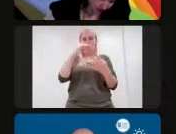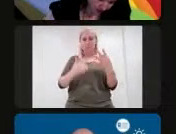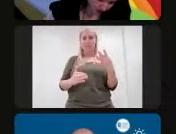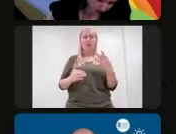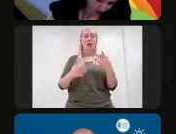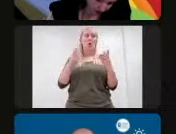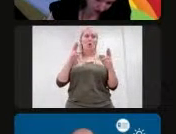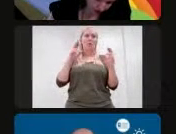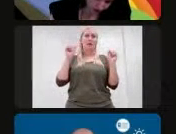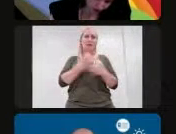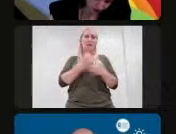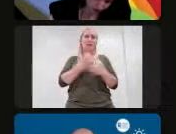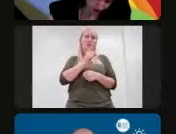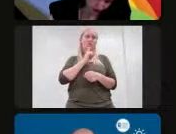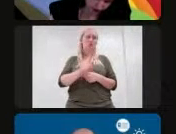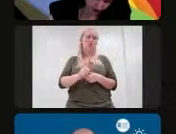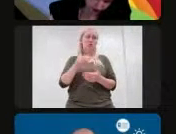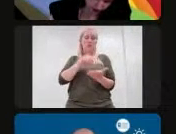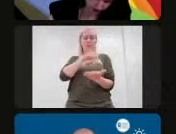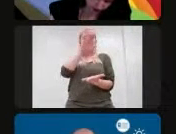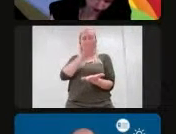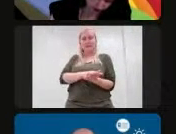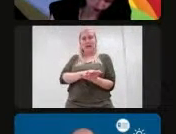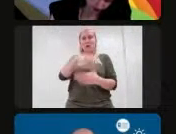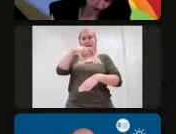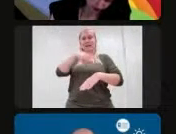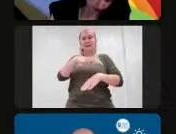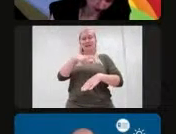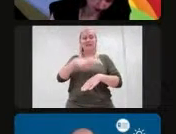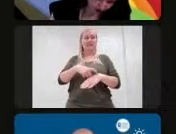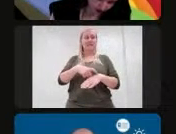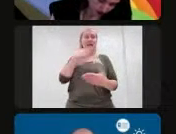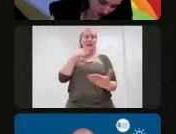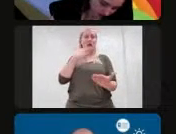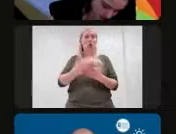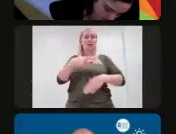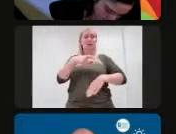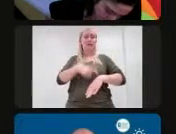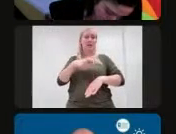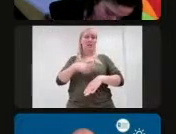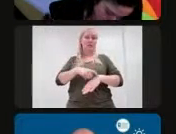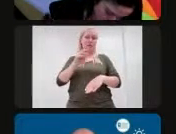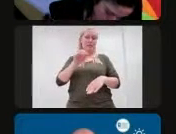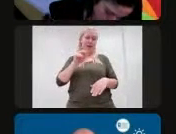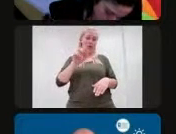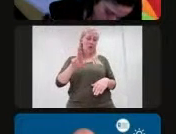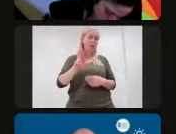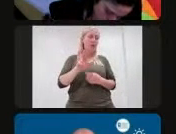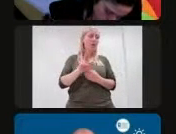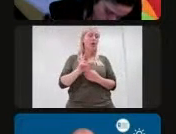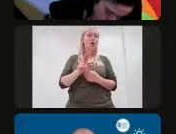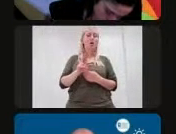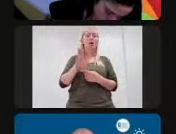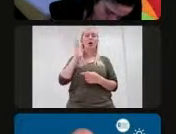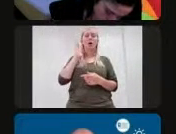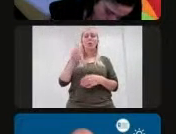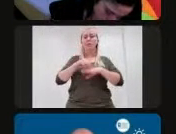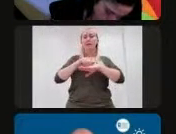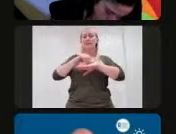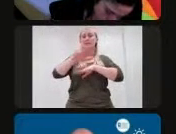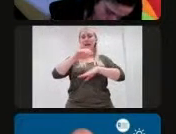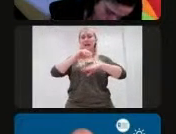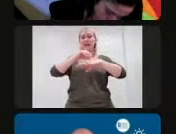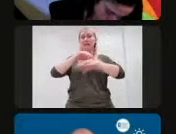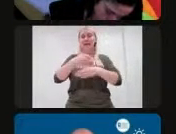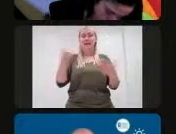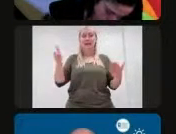make sure it gets on the agenda in a timely manner. I'm going to be sending, so not to